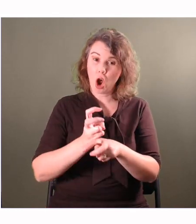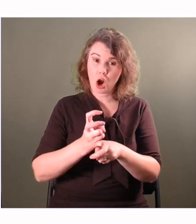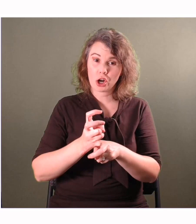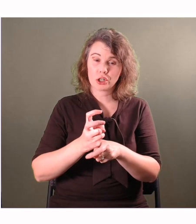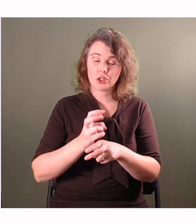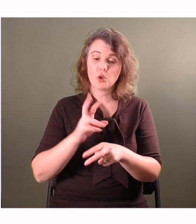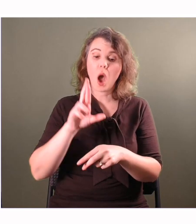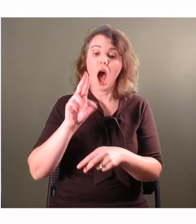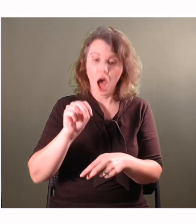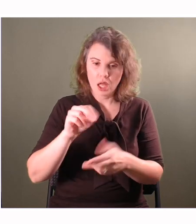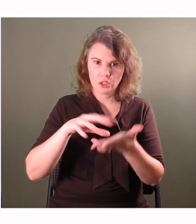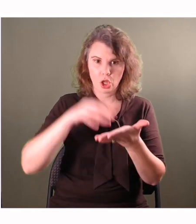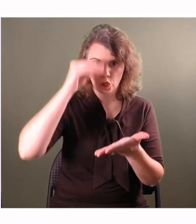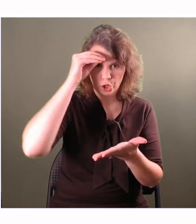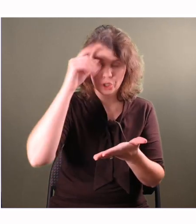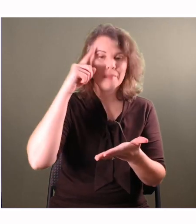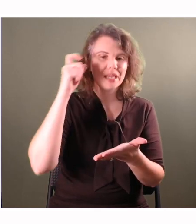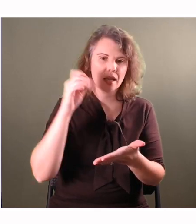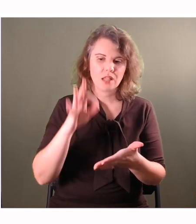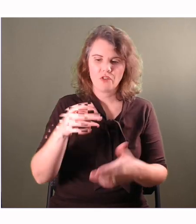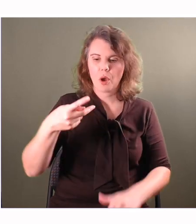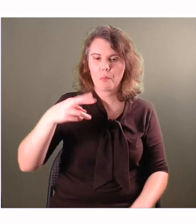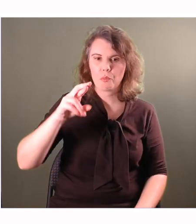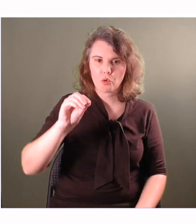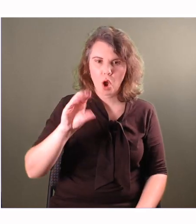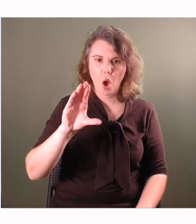rule because of proactive interference.